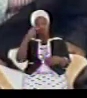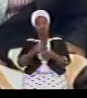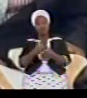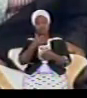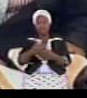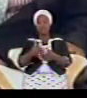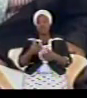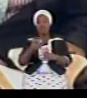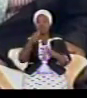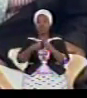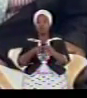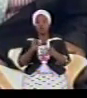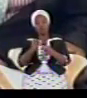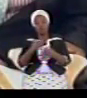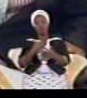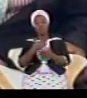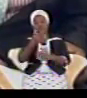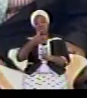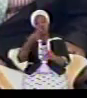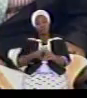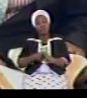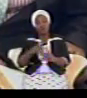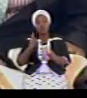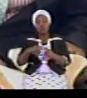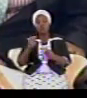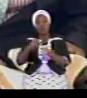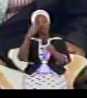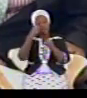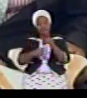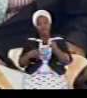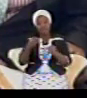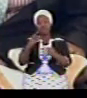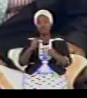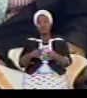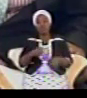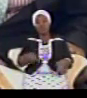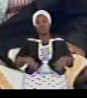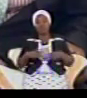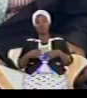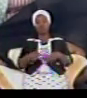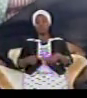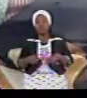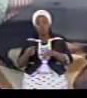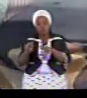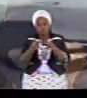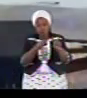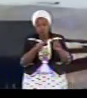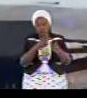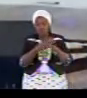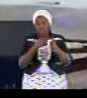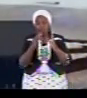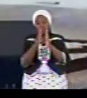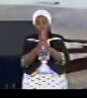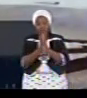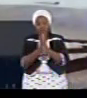for next month, till the end of their lives. Watch and